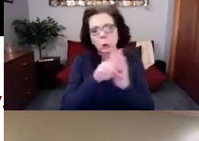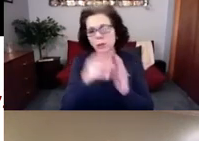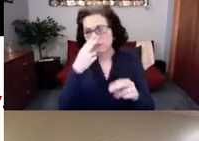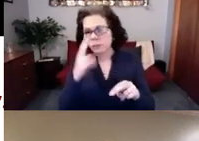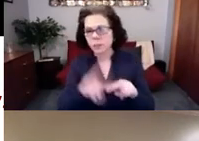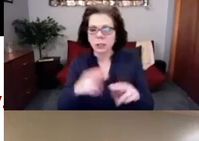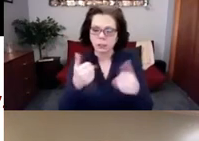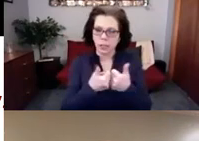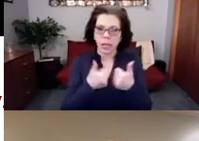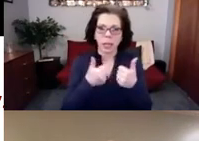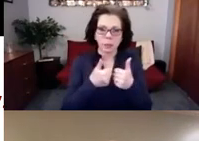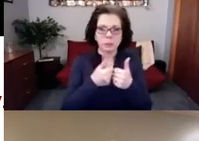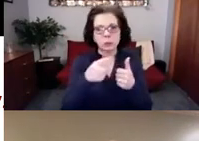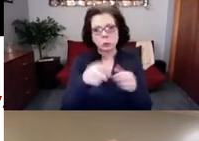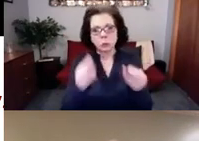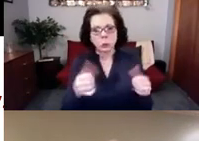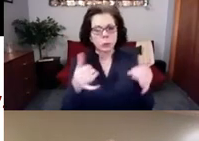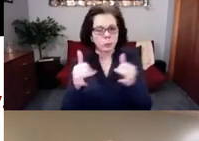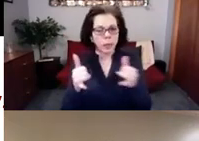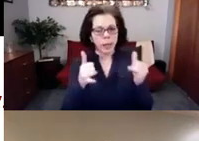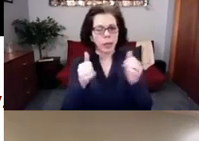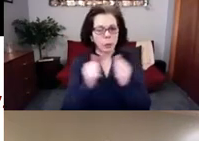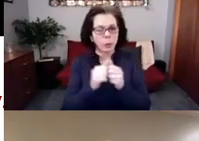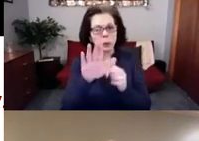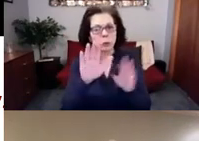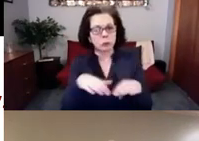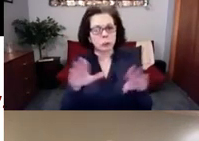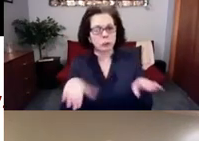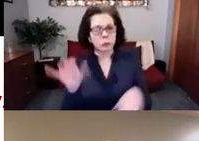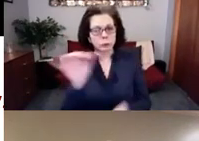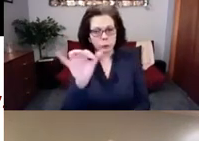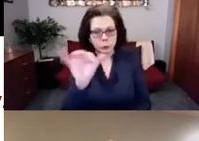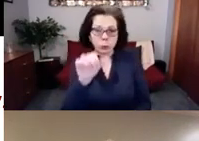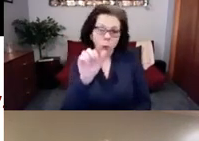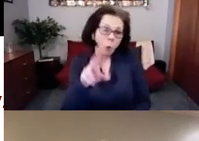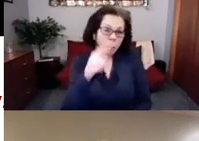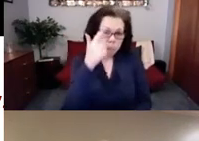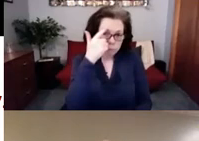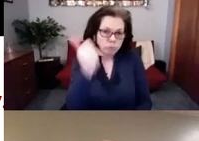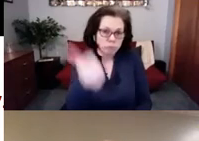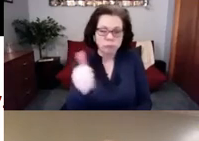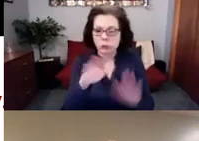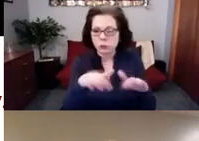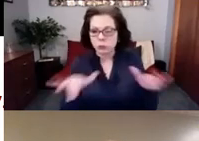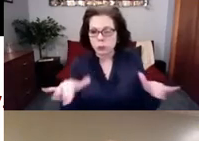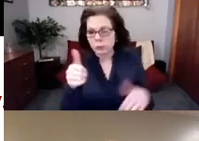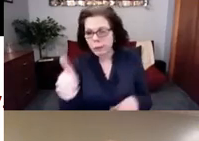you could play with your child, or your child could explore on their own, some tours and